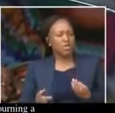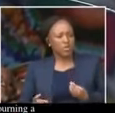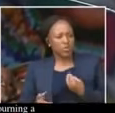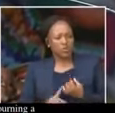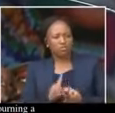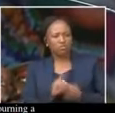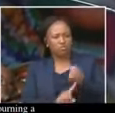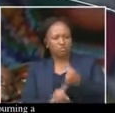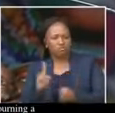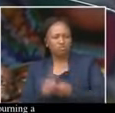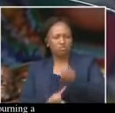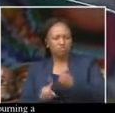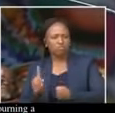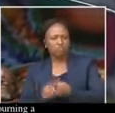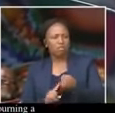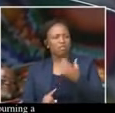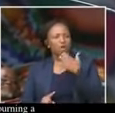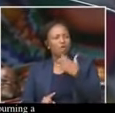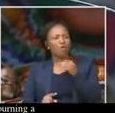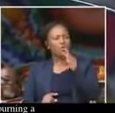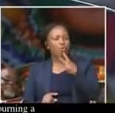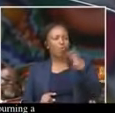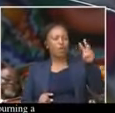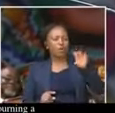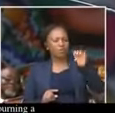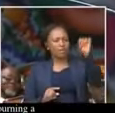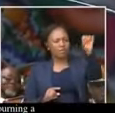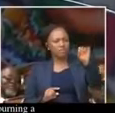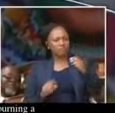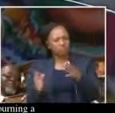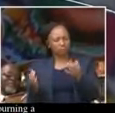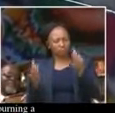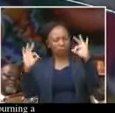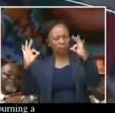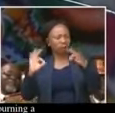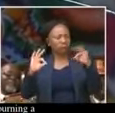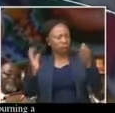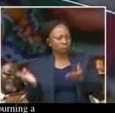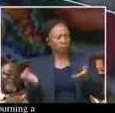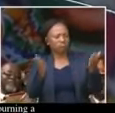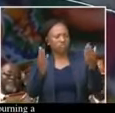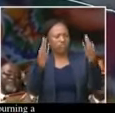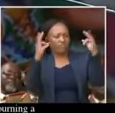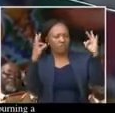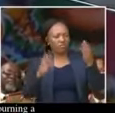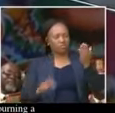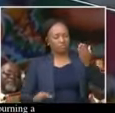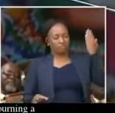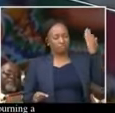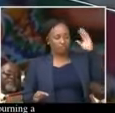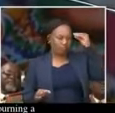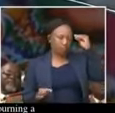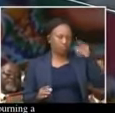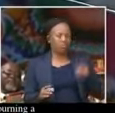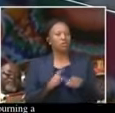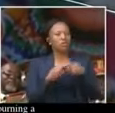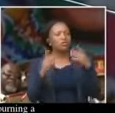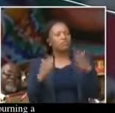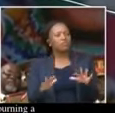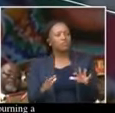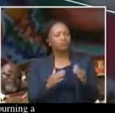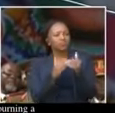personally released by Winnie Mandela from the custody vans of apartheid military. She confronted